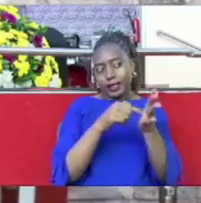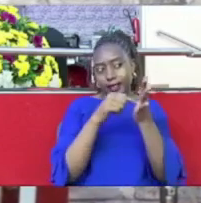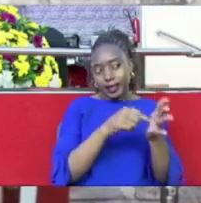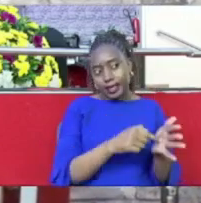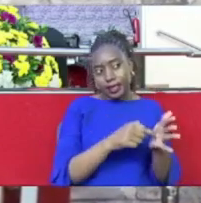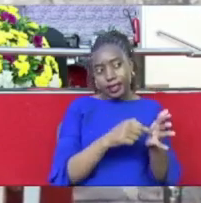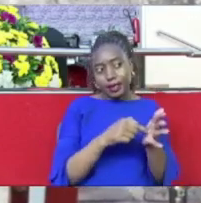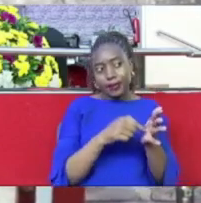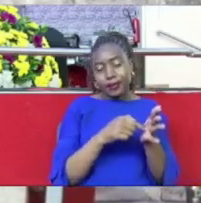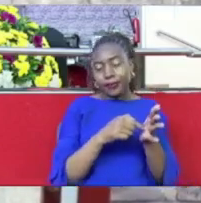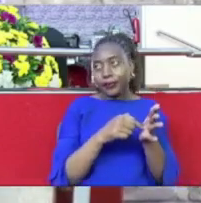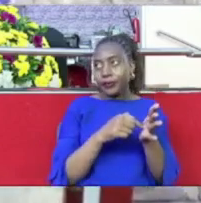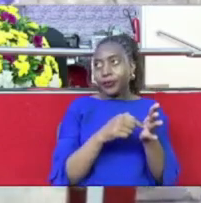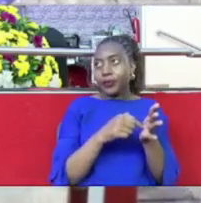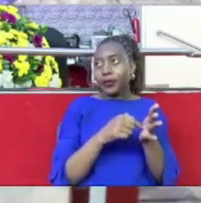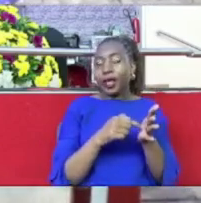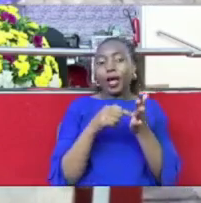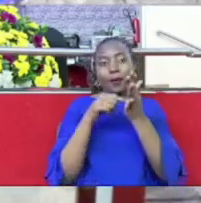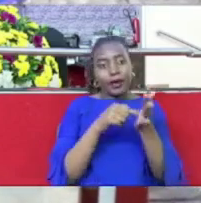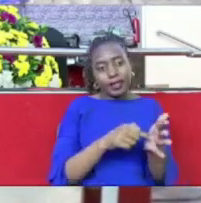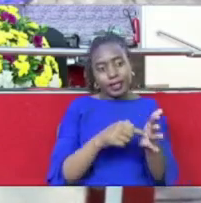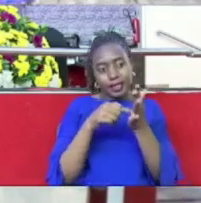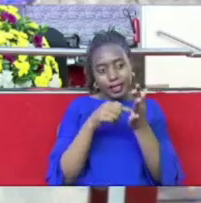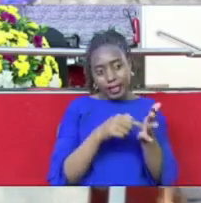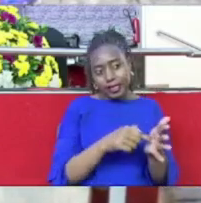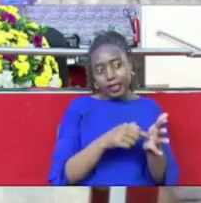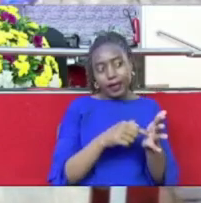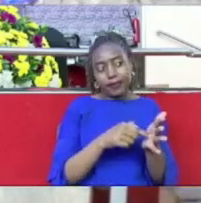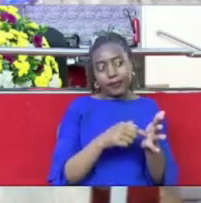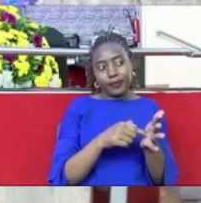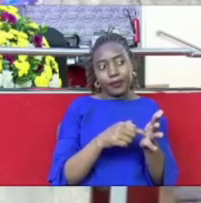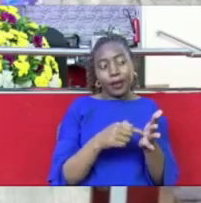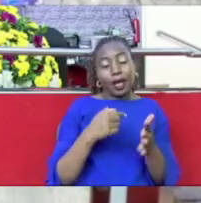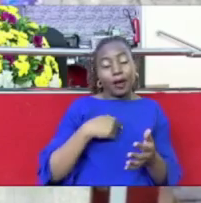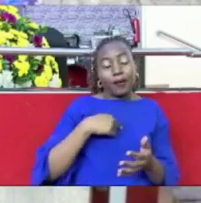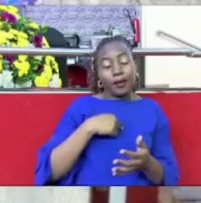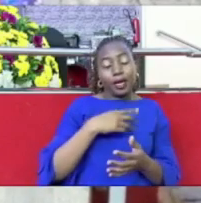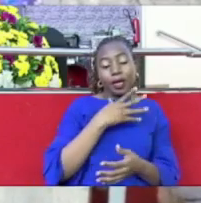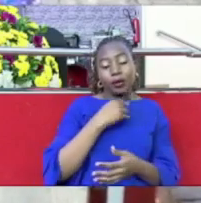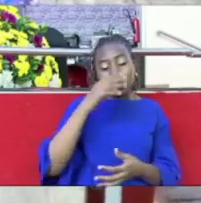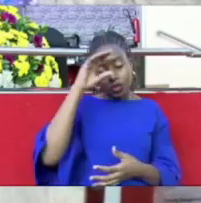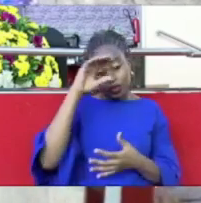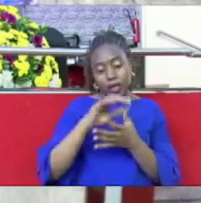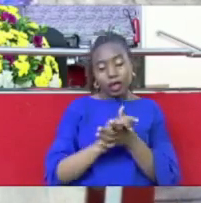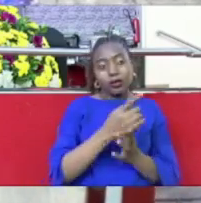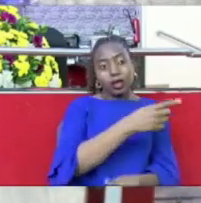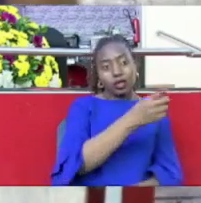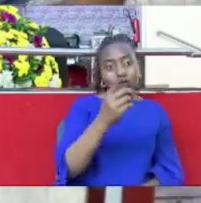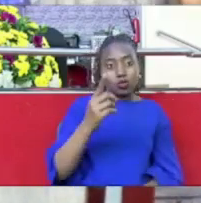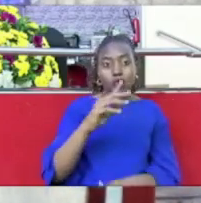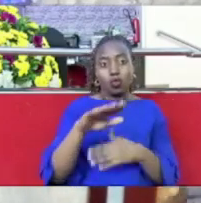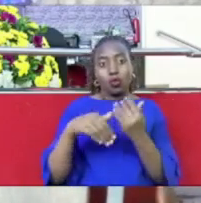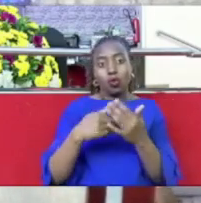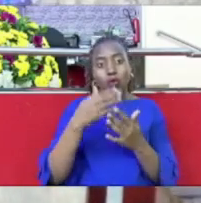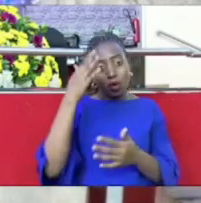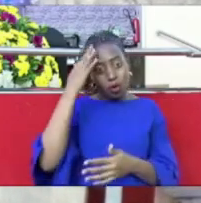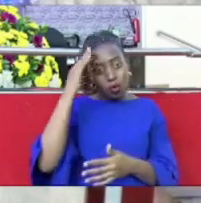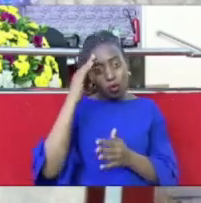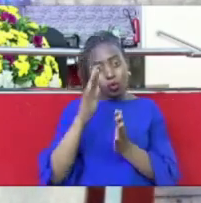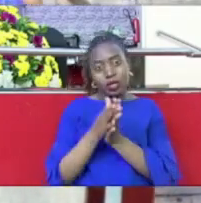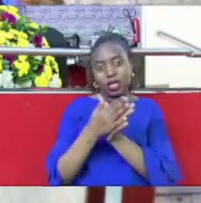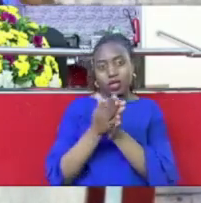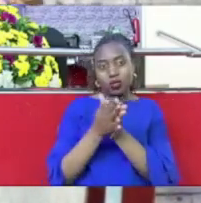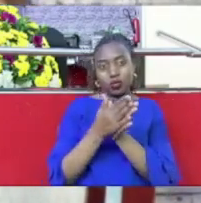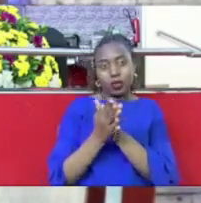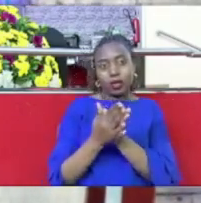ni kuwa wastahimilivu. Persistence. Kuwa wastahimilivu. I want to believe you know the story. Najua kwamba unaelewa hiyo hadithi. The bigger picture of the story is